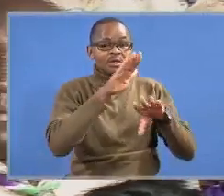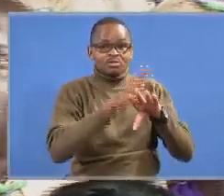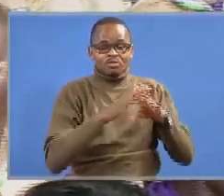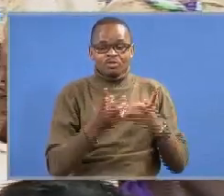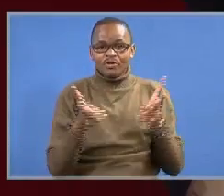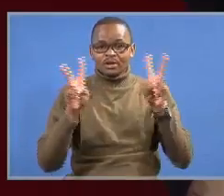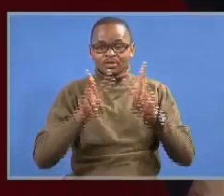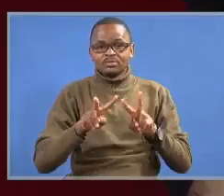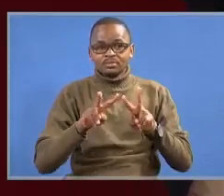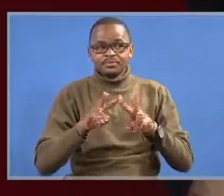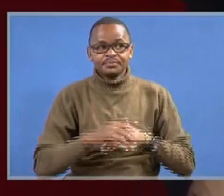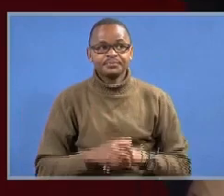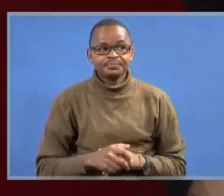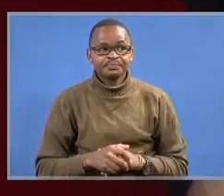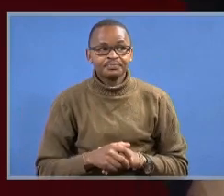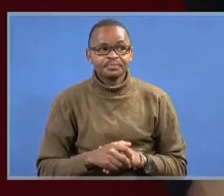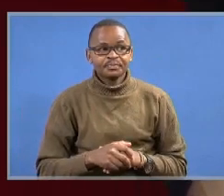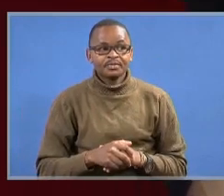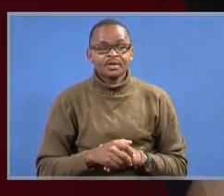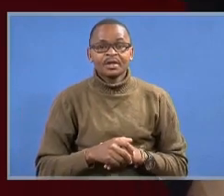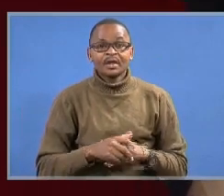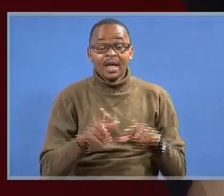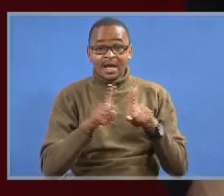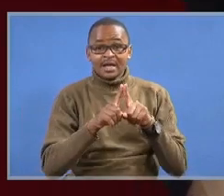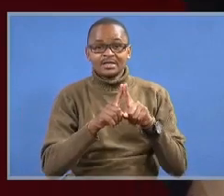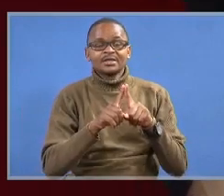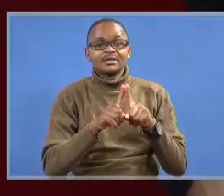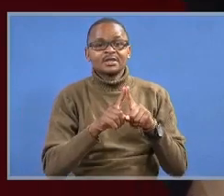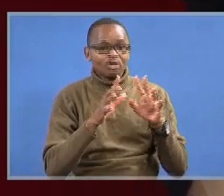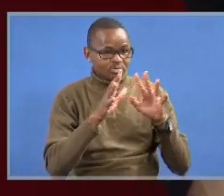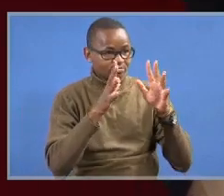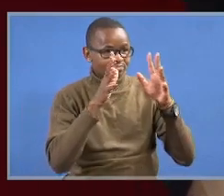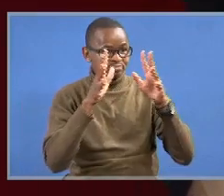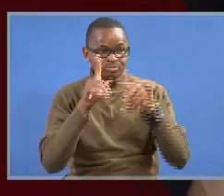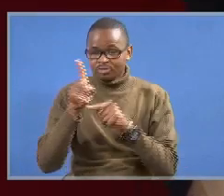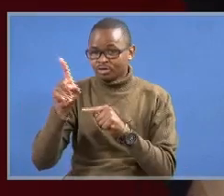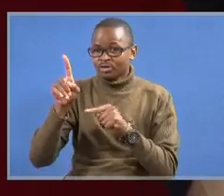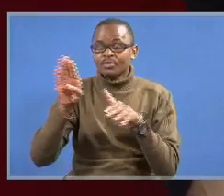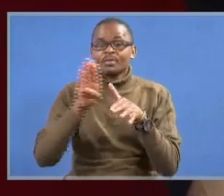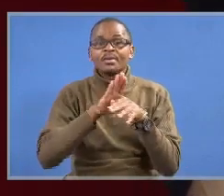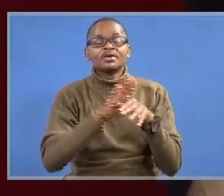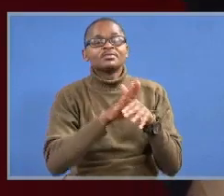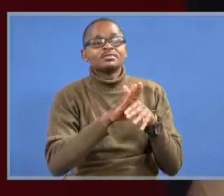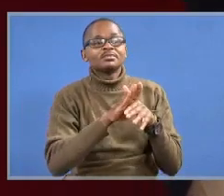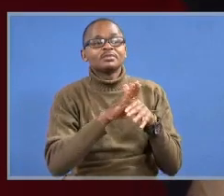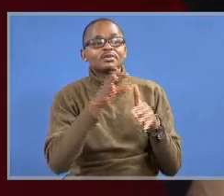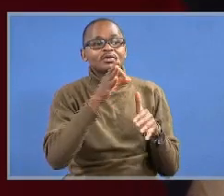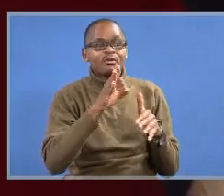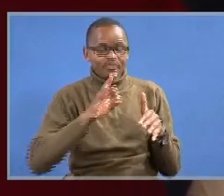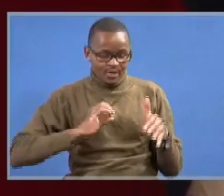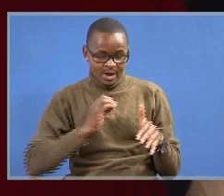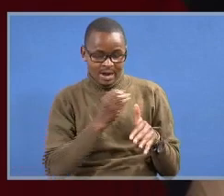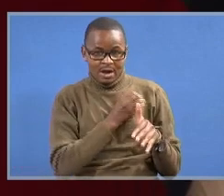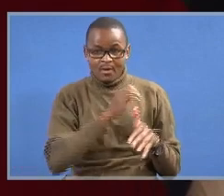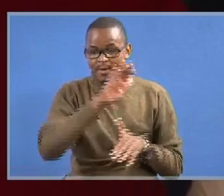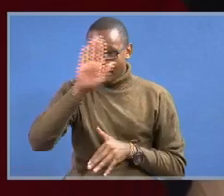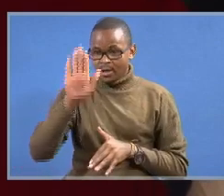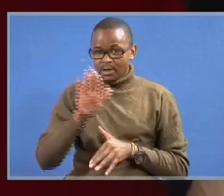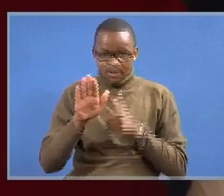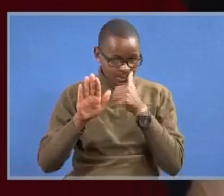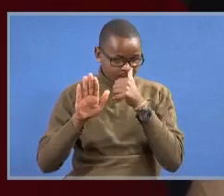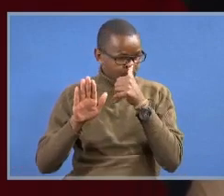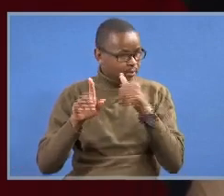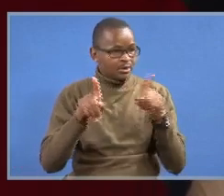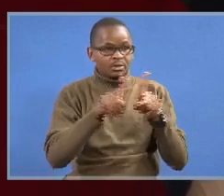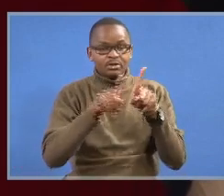nchini. Just as I congratulate those members of our parliament who